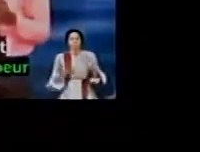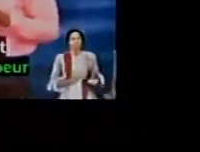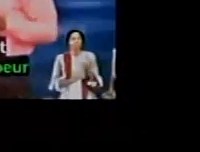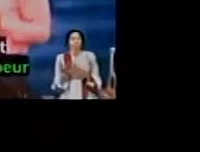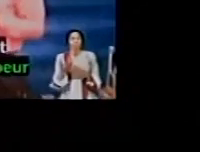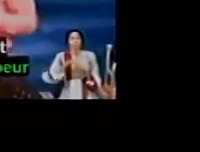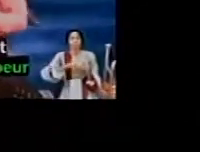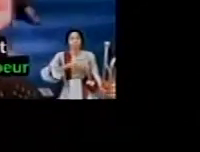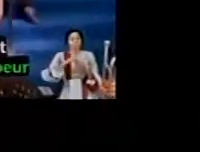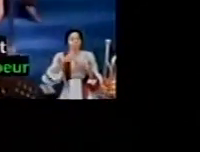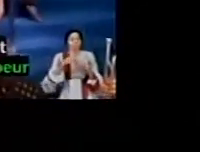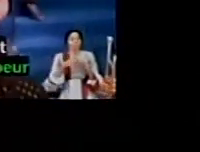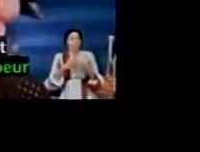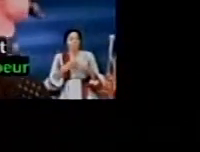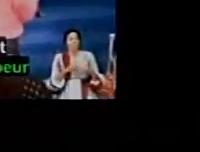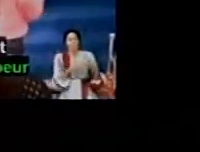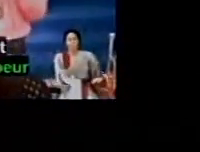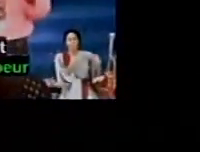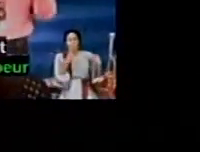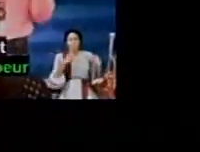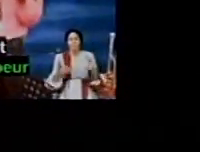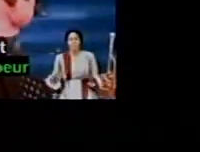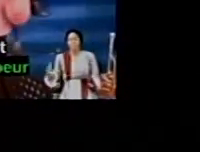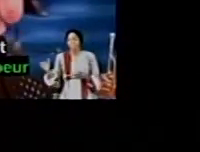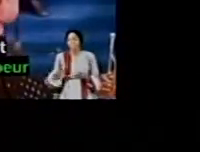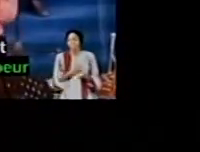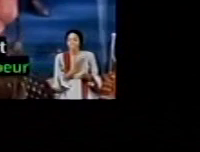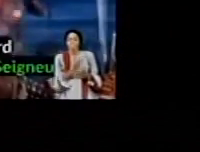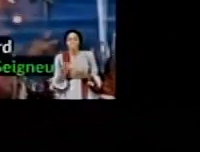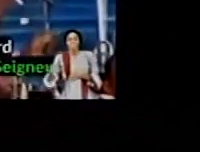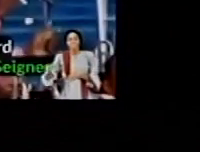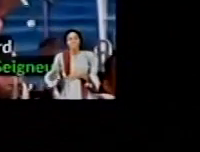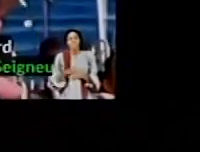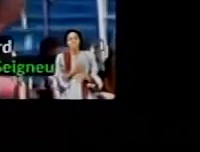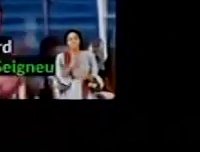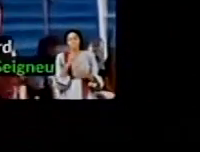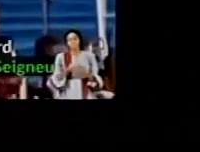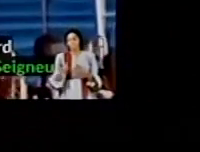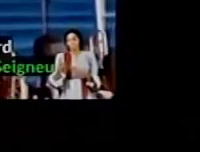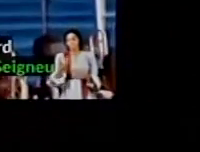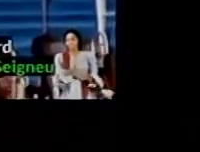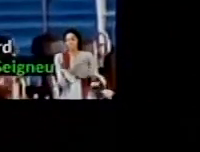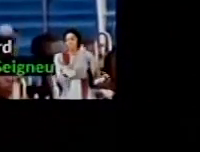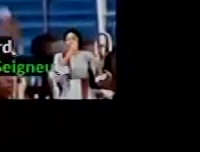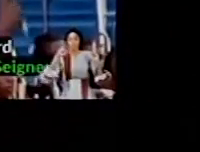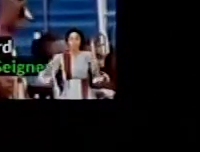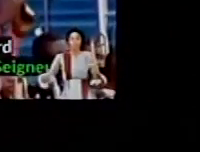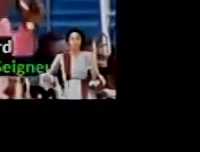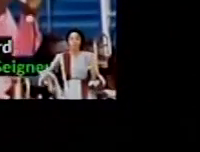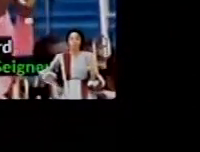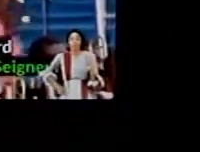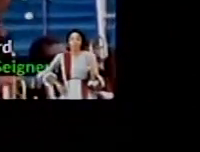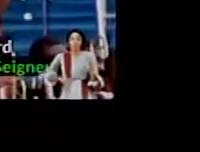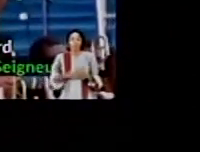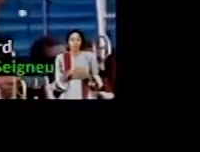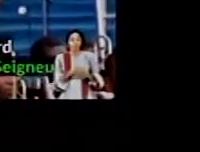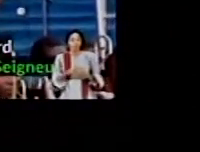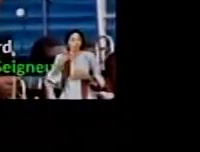Joy overflows in my heart. Sing a new song. Sing a new song to the Lord.